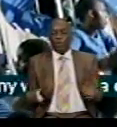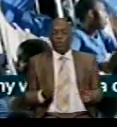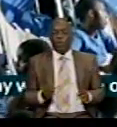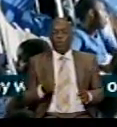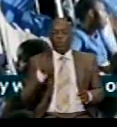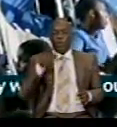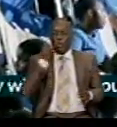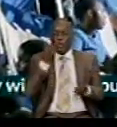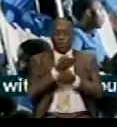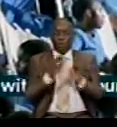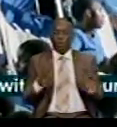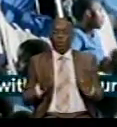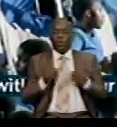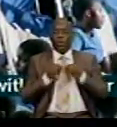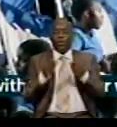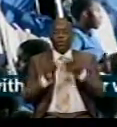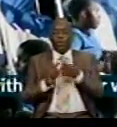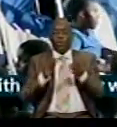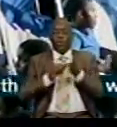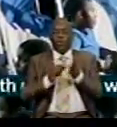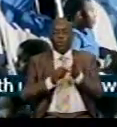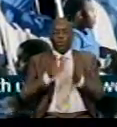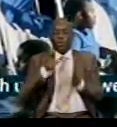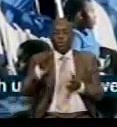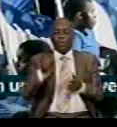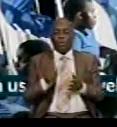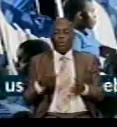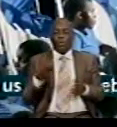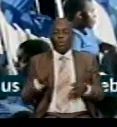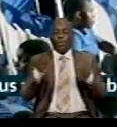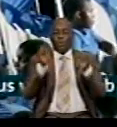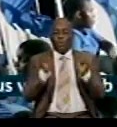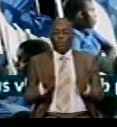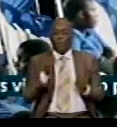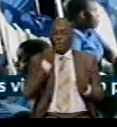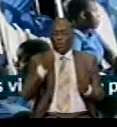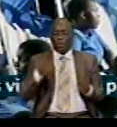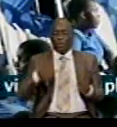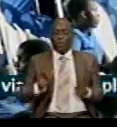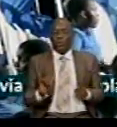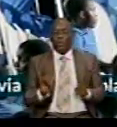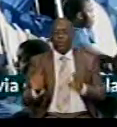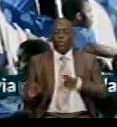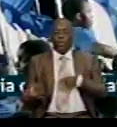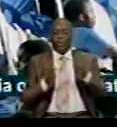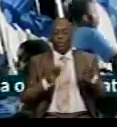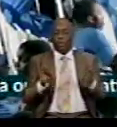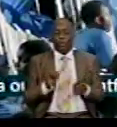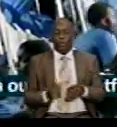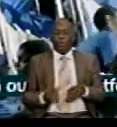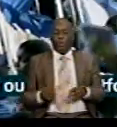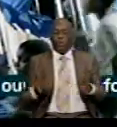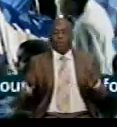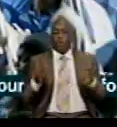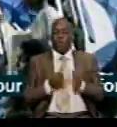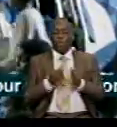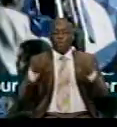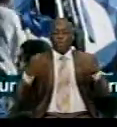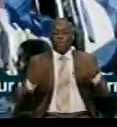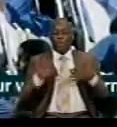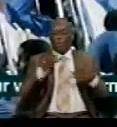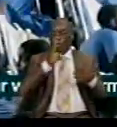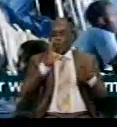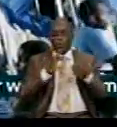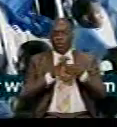on checking yourself. Eh? The power is still moving. La puissance est encore à l'œuvre. It has been released. Elle a été